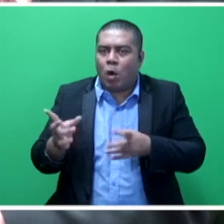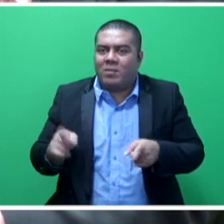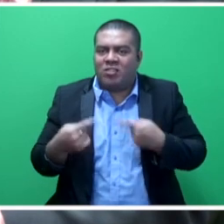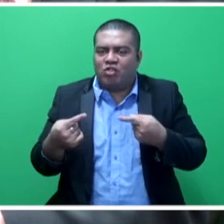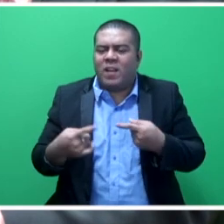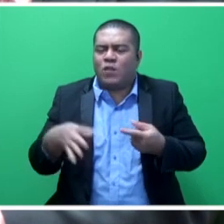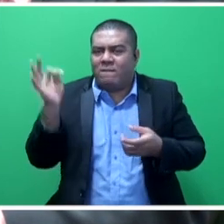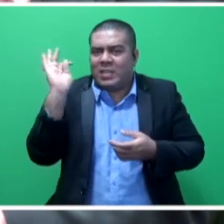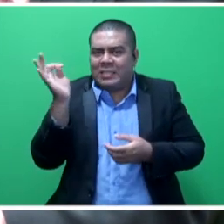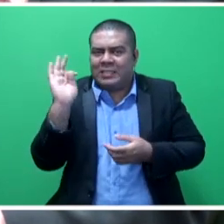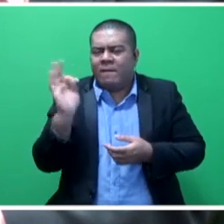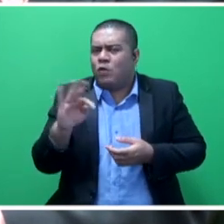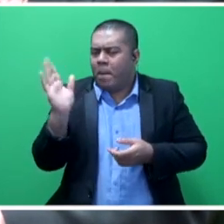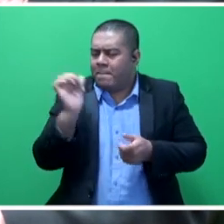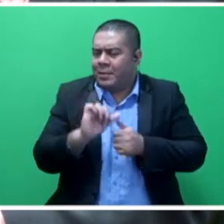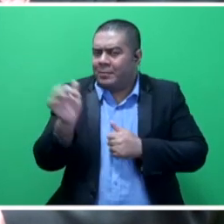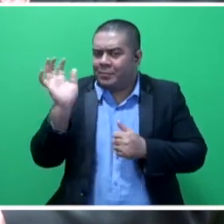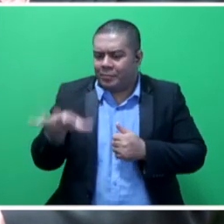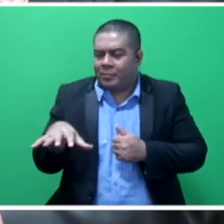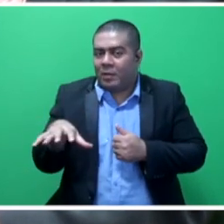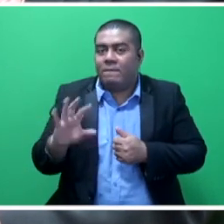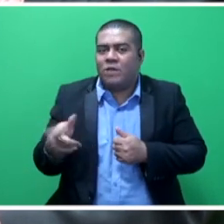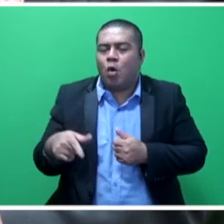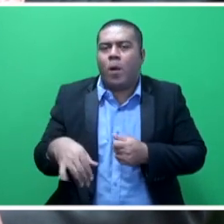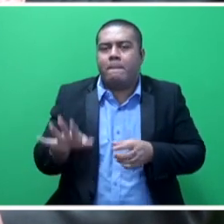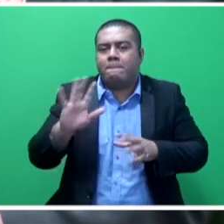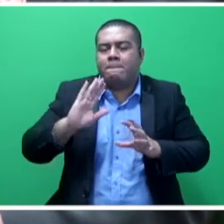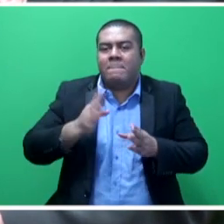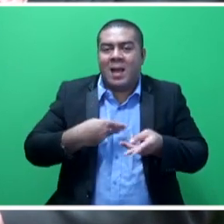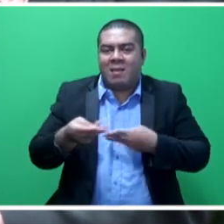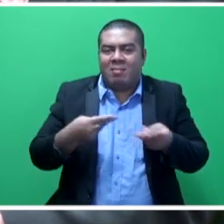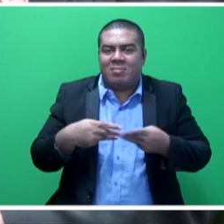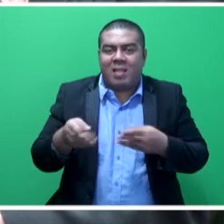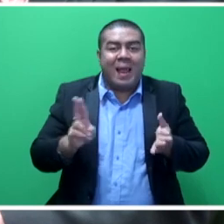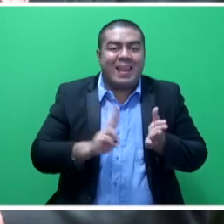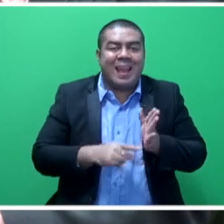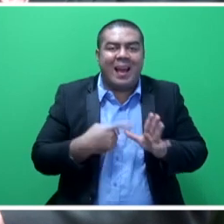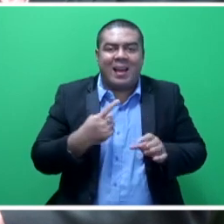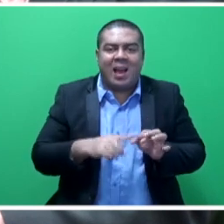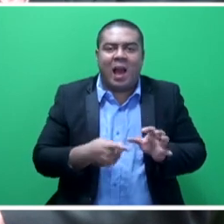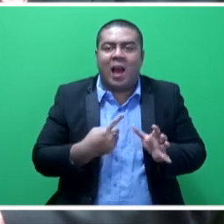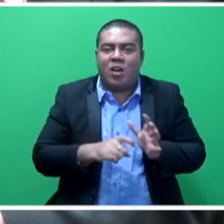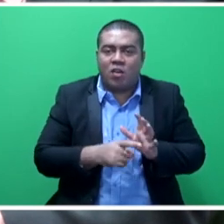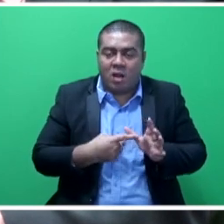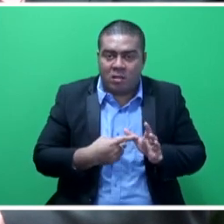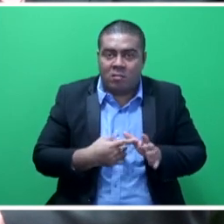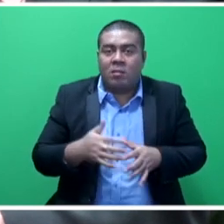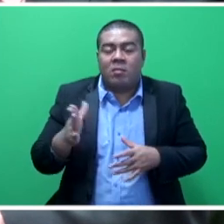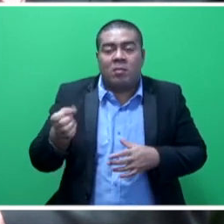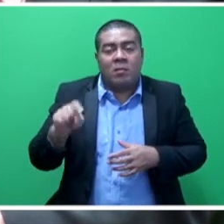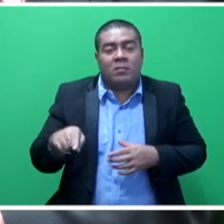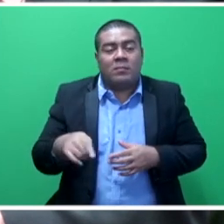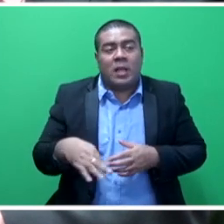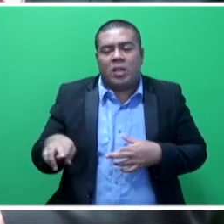for facilitating a suitable site for a market in Nangara. The current Navo market, built in the 1970s along